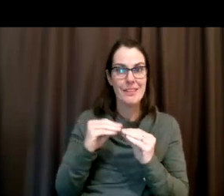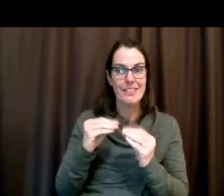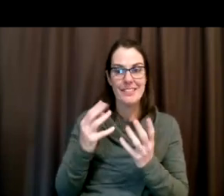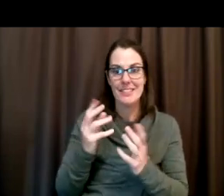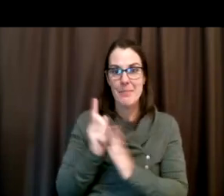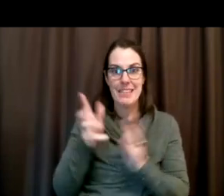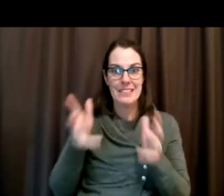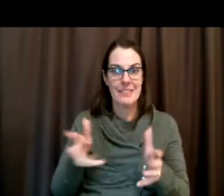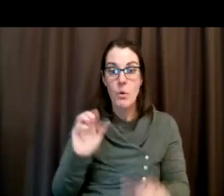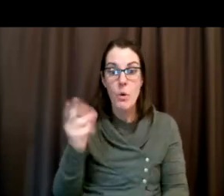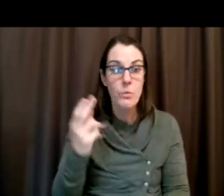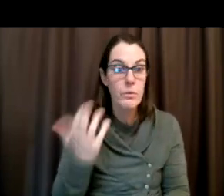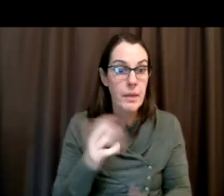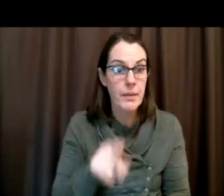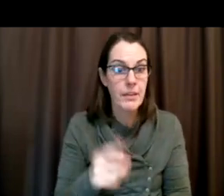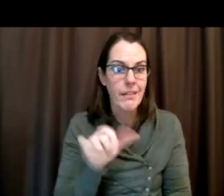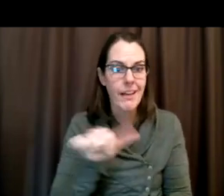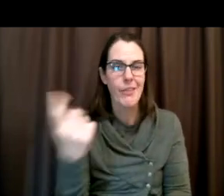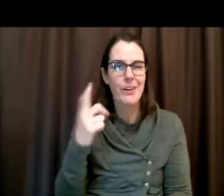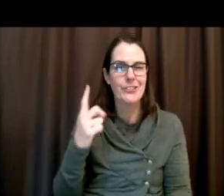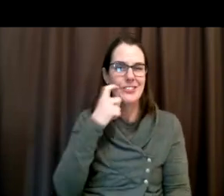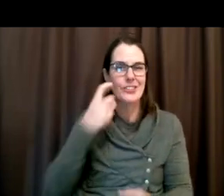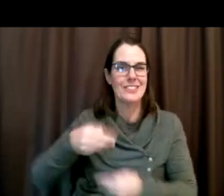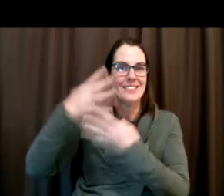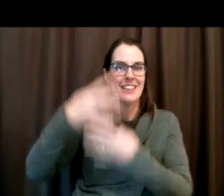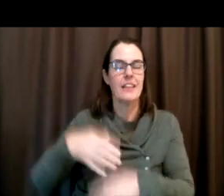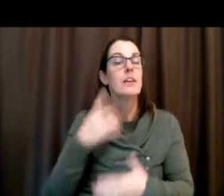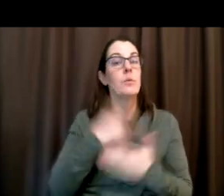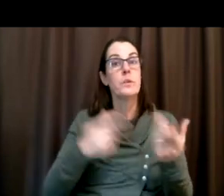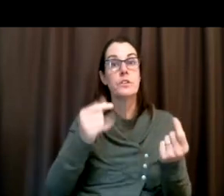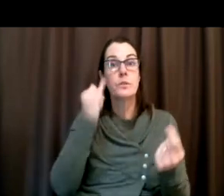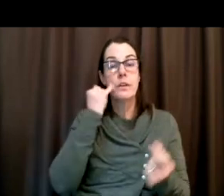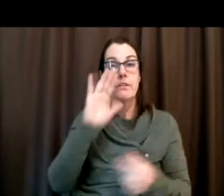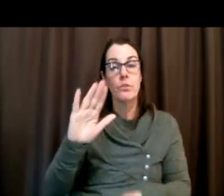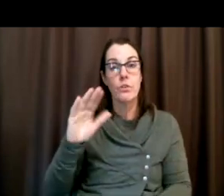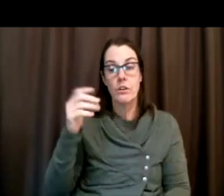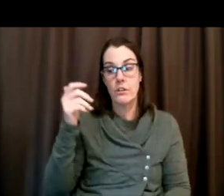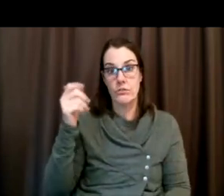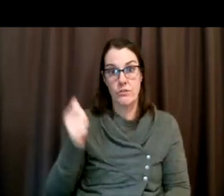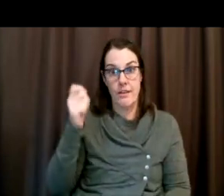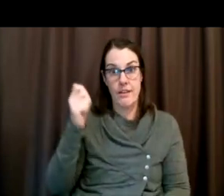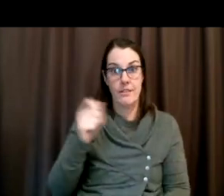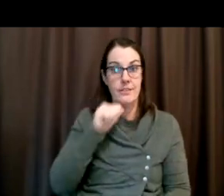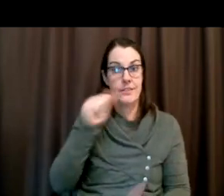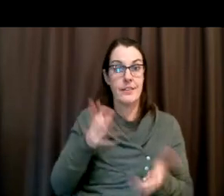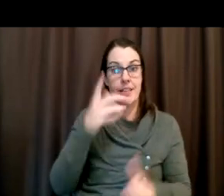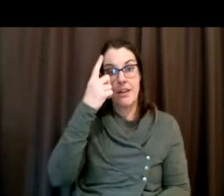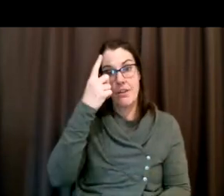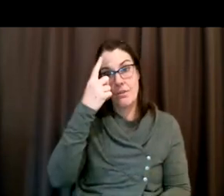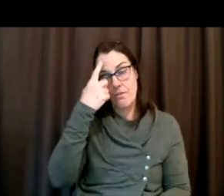everything. Oh, another question popped up. What do you do if your grant does not allow fringe?